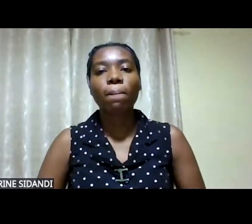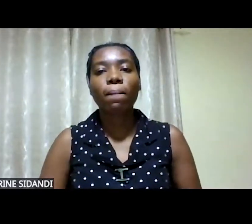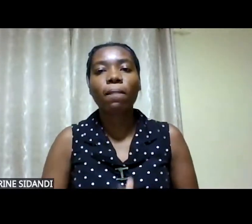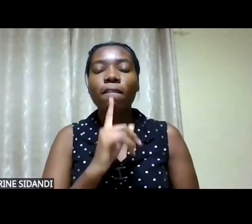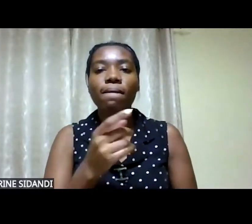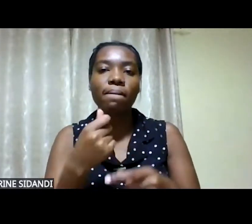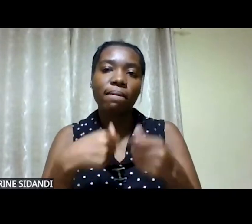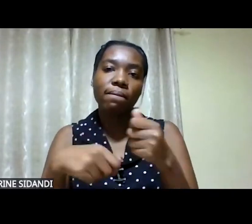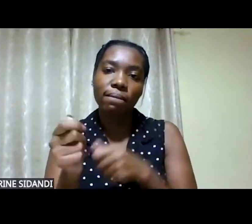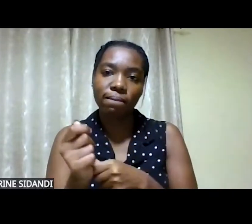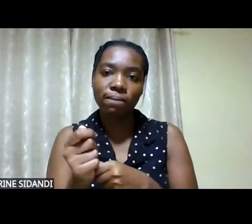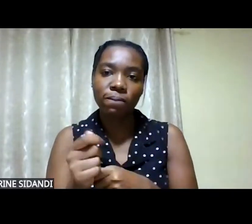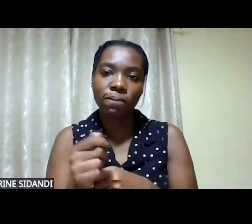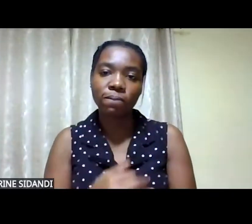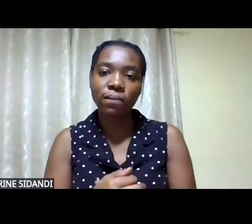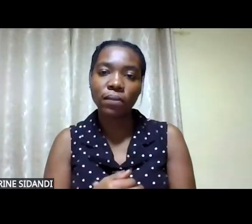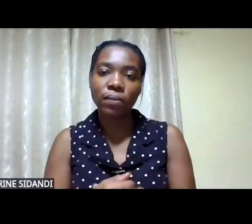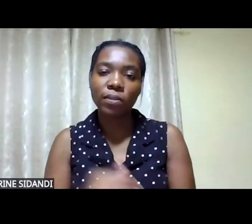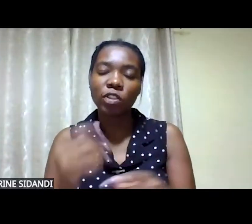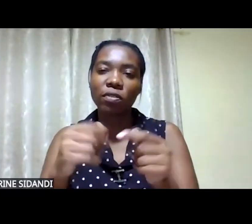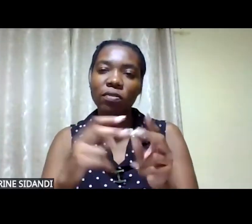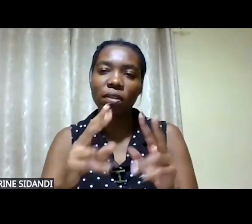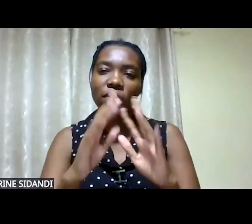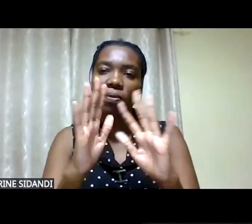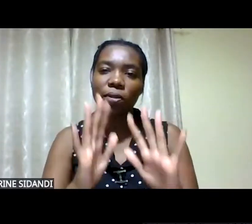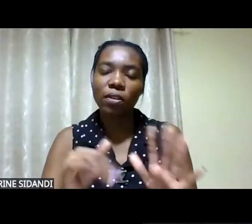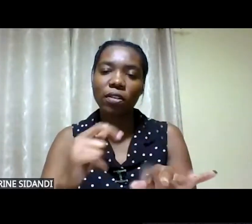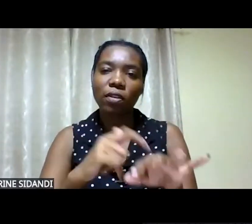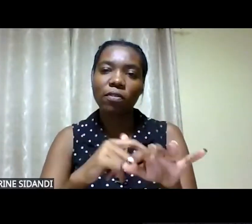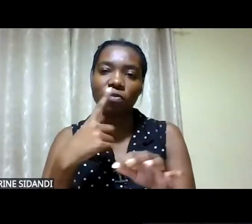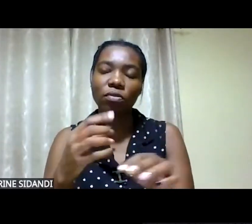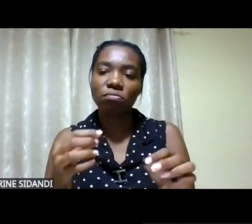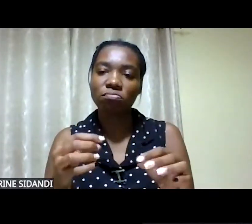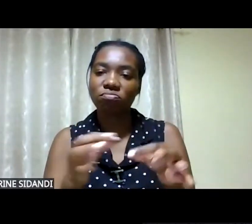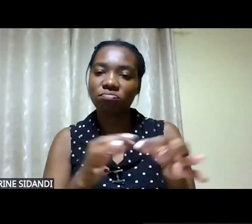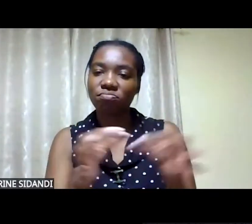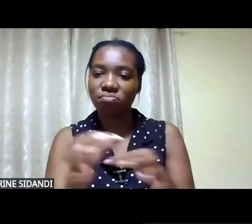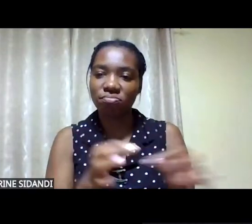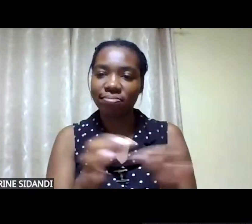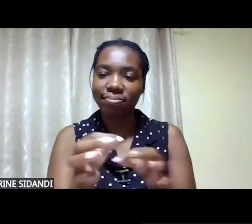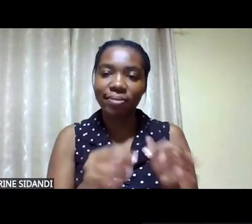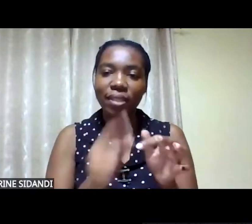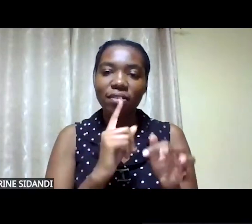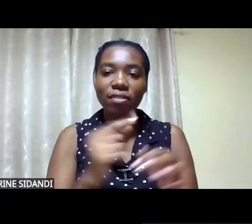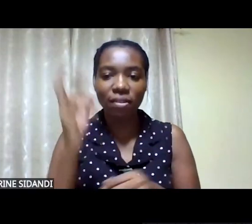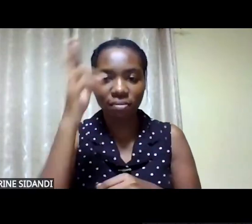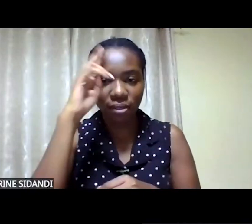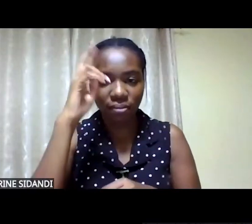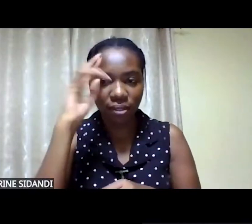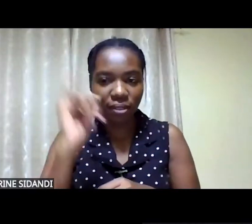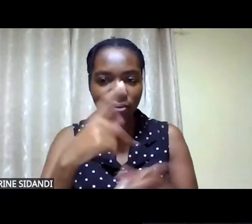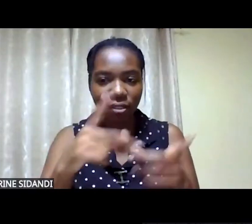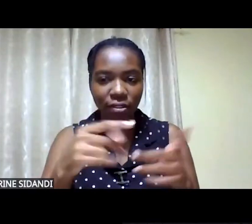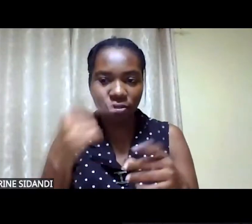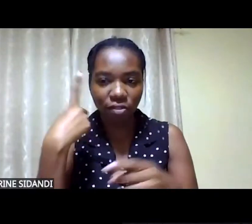is the most crucial part when it comes to a strategy. Remember that part of the presentation where we said what